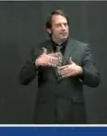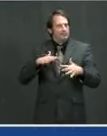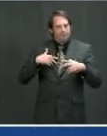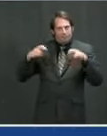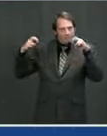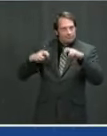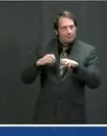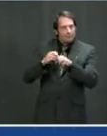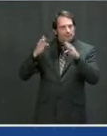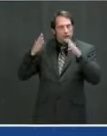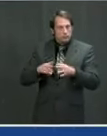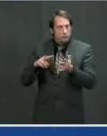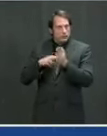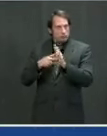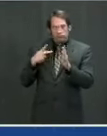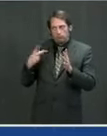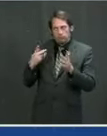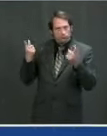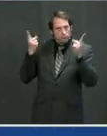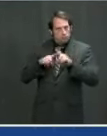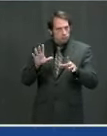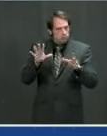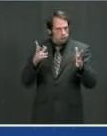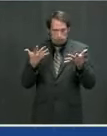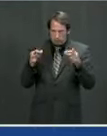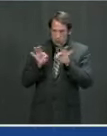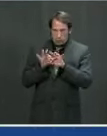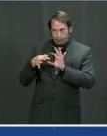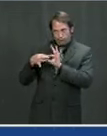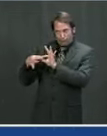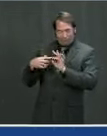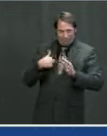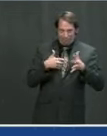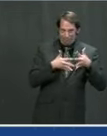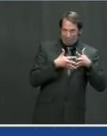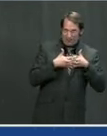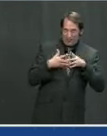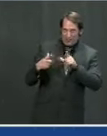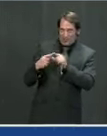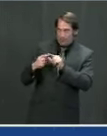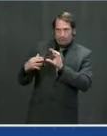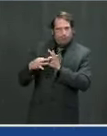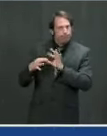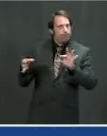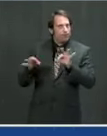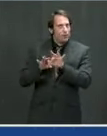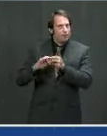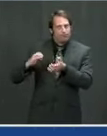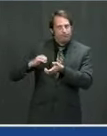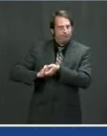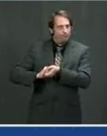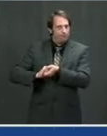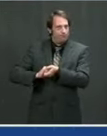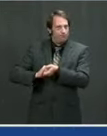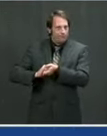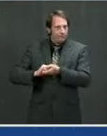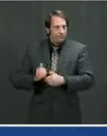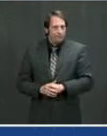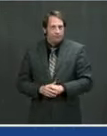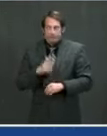relationship between Japan and the United States, this partnership. We had a very productive discussion today.